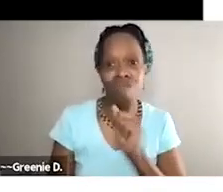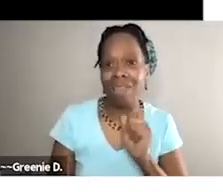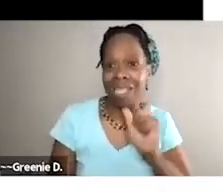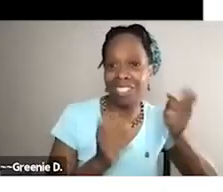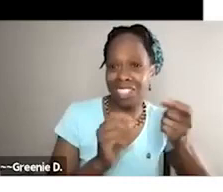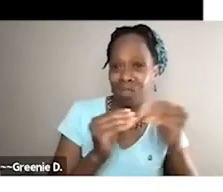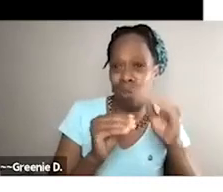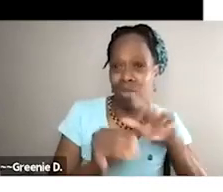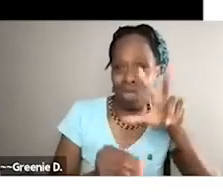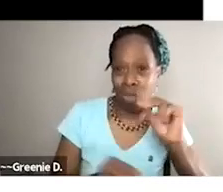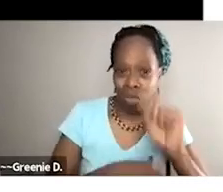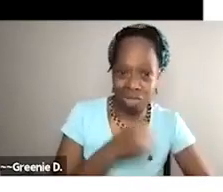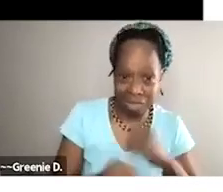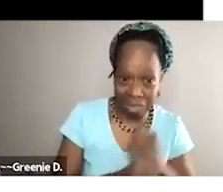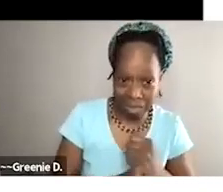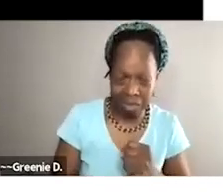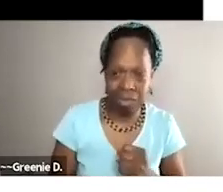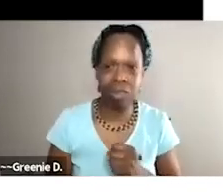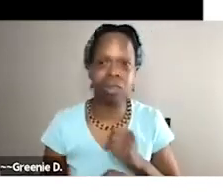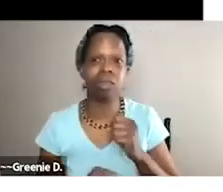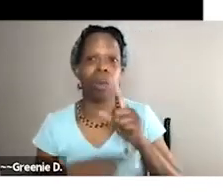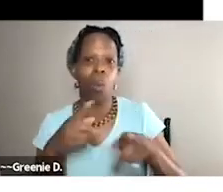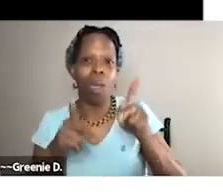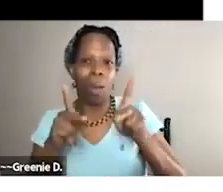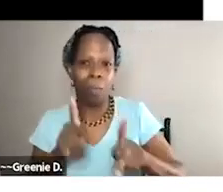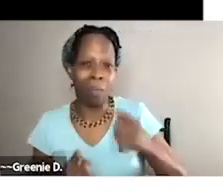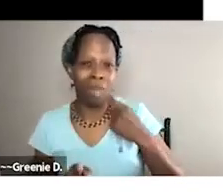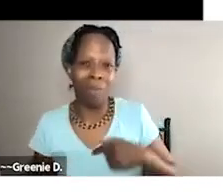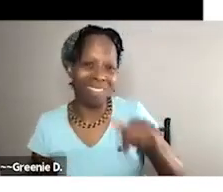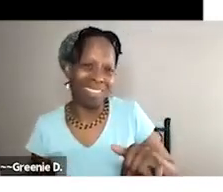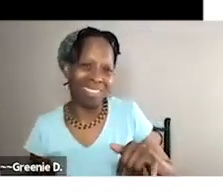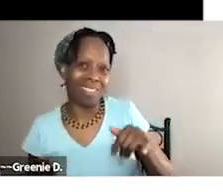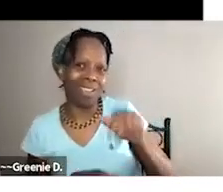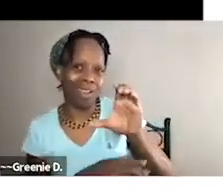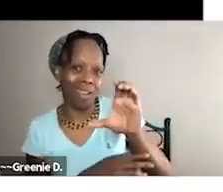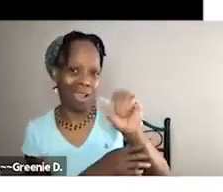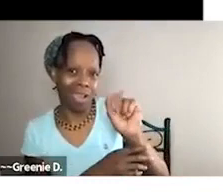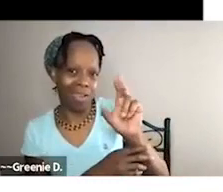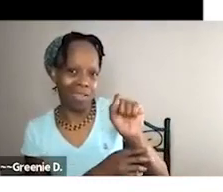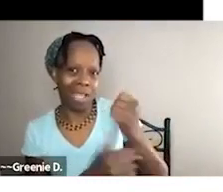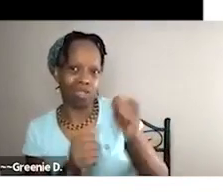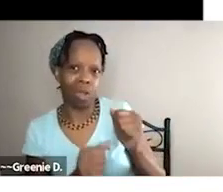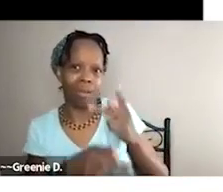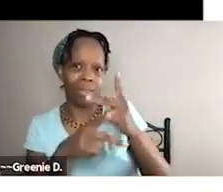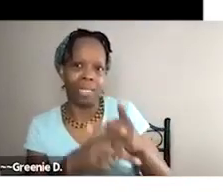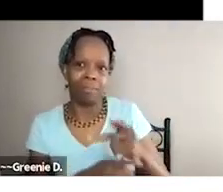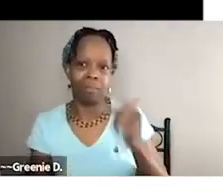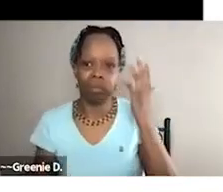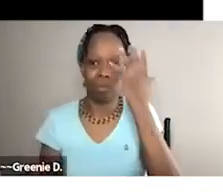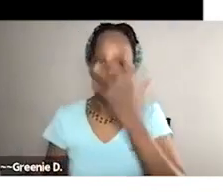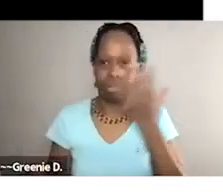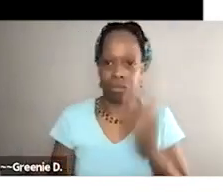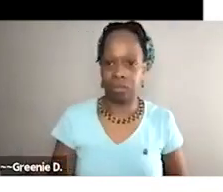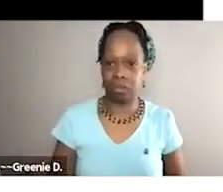say to people who say this is a cost? So I try and keep a straight face, first of all, because that's clearly